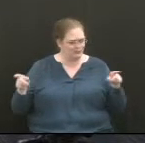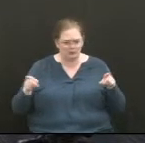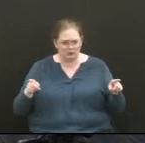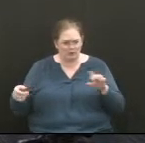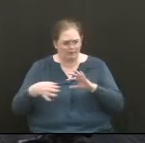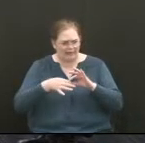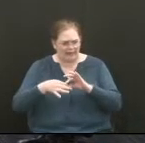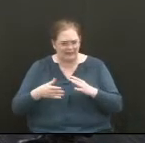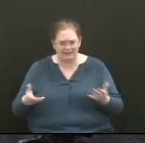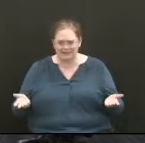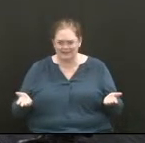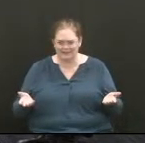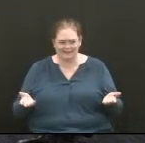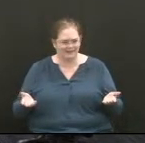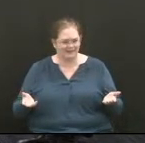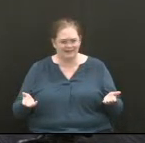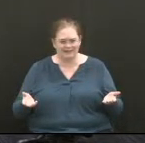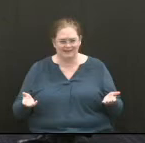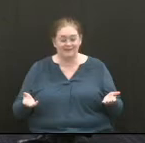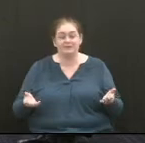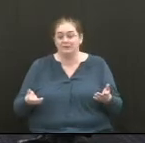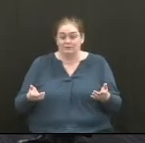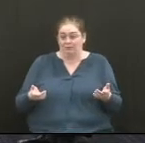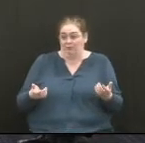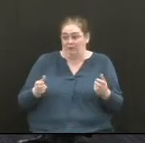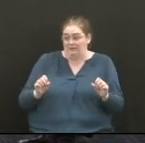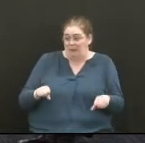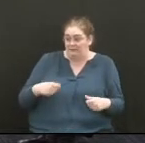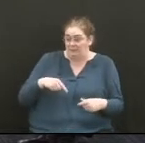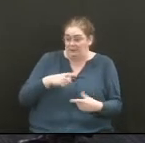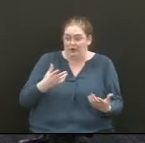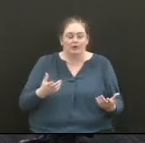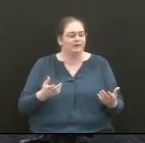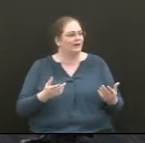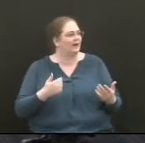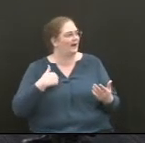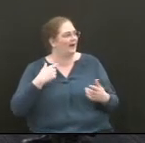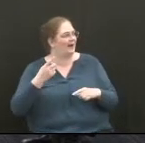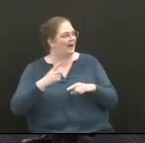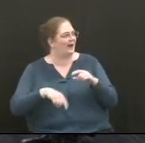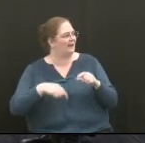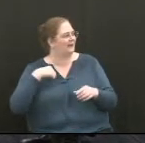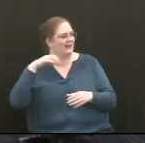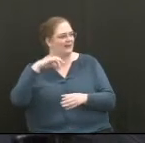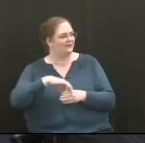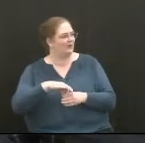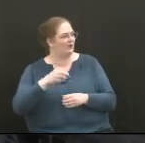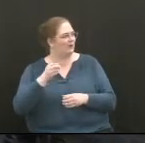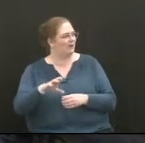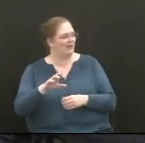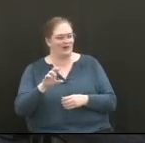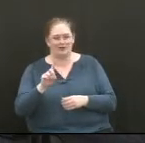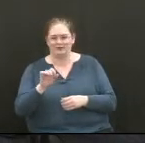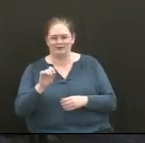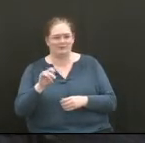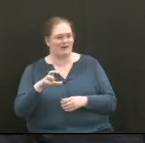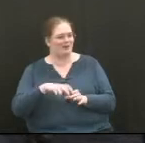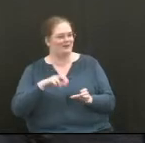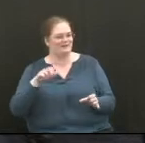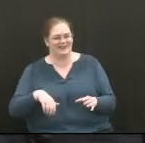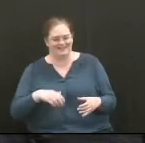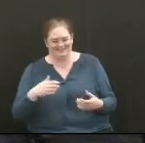yeah. We could be. So yeah, I can't vote on Mayor Di Girolamo. It's a stain